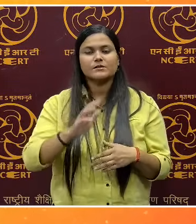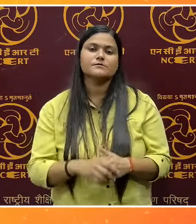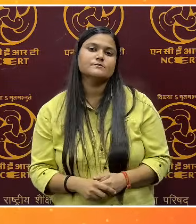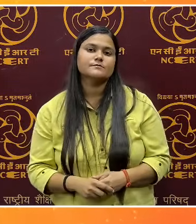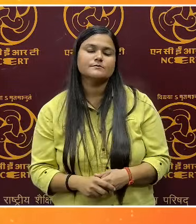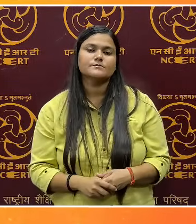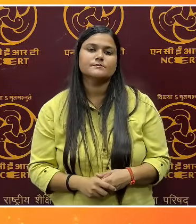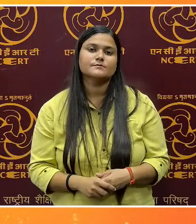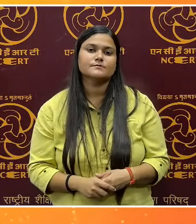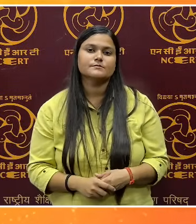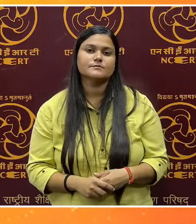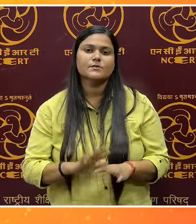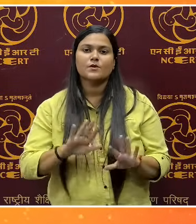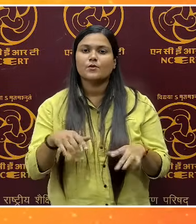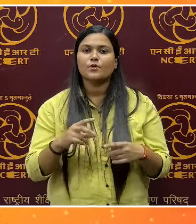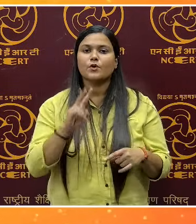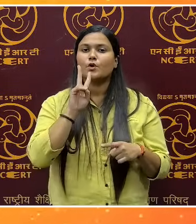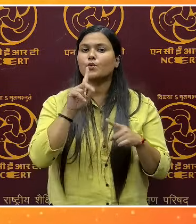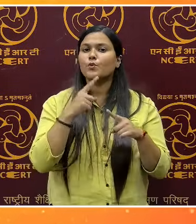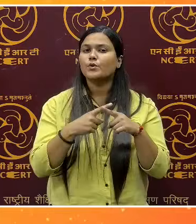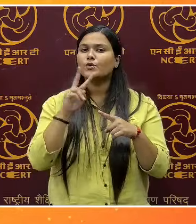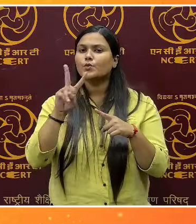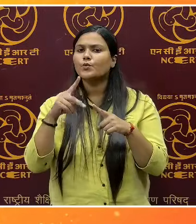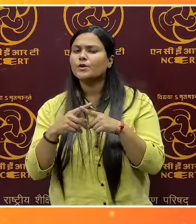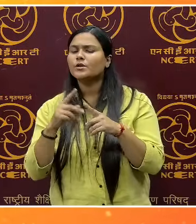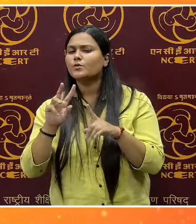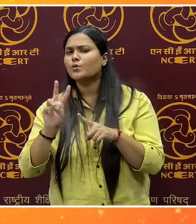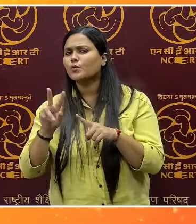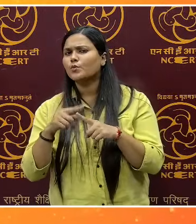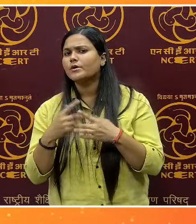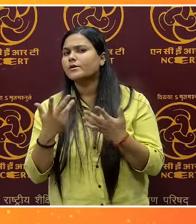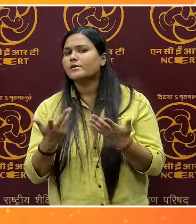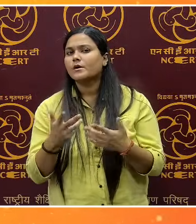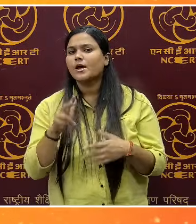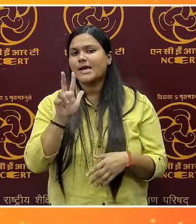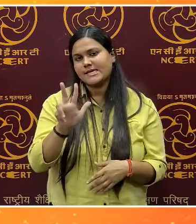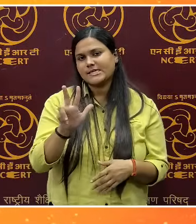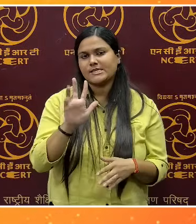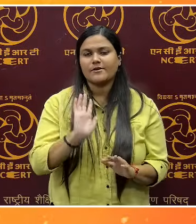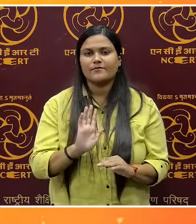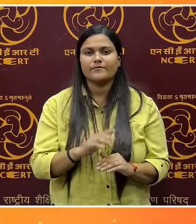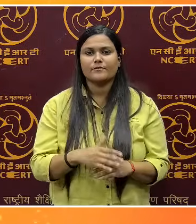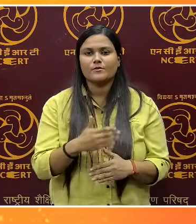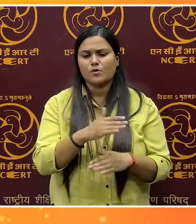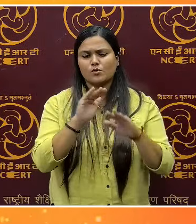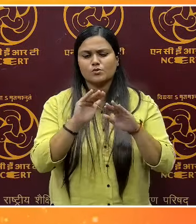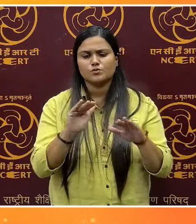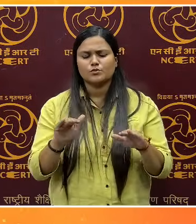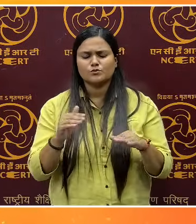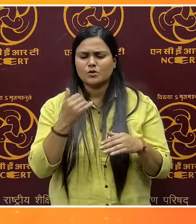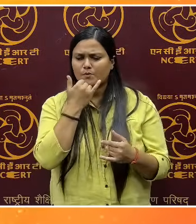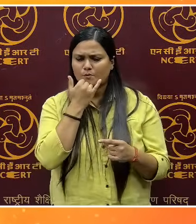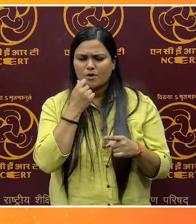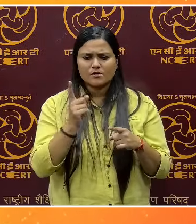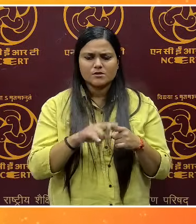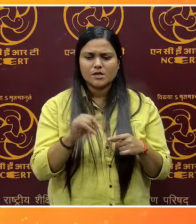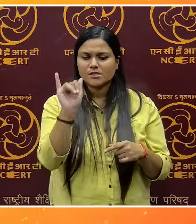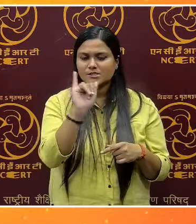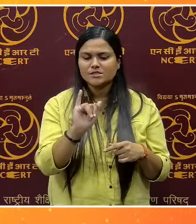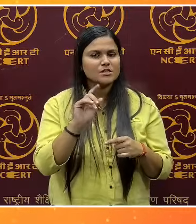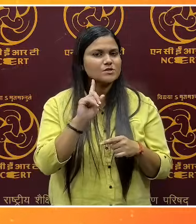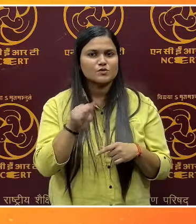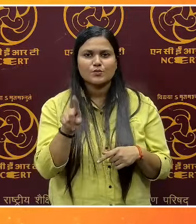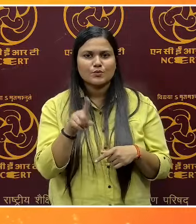49. Good. And what is 2 into 2 into 2? 8. Very good. Children do mistake here. They write down 6, you 6, know.